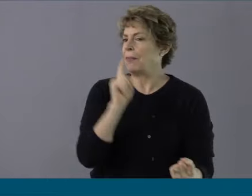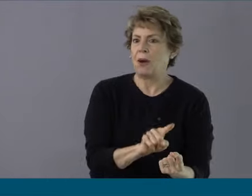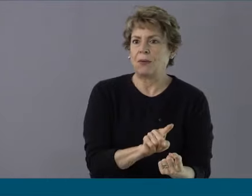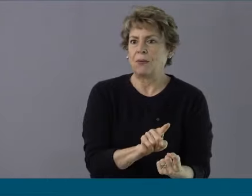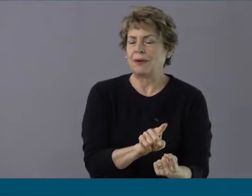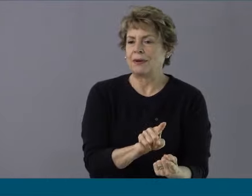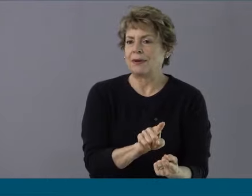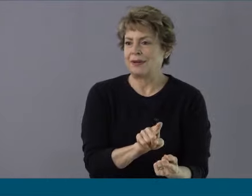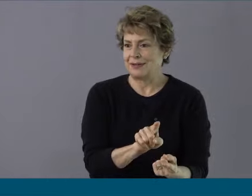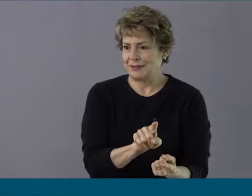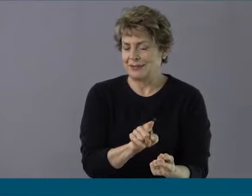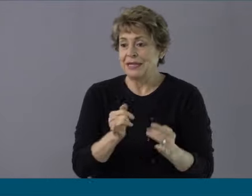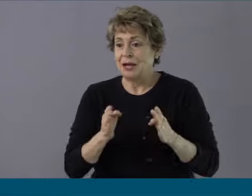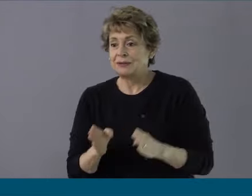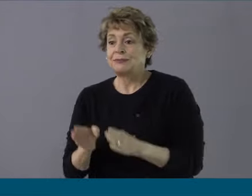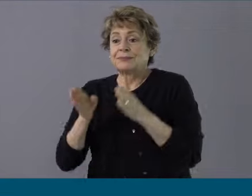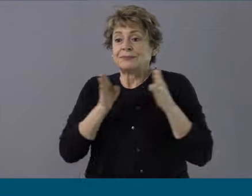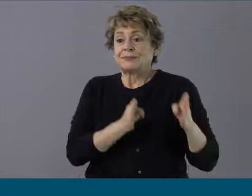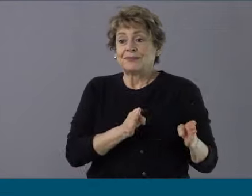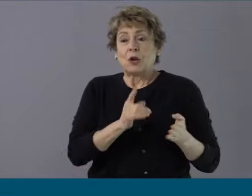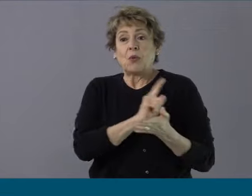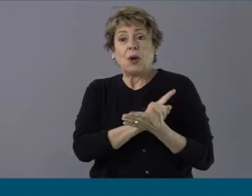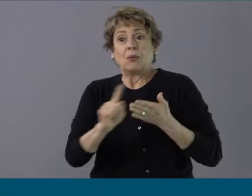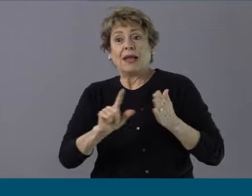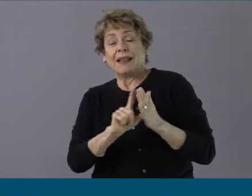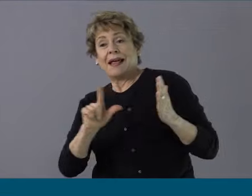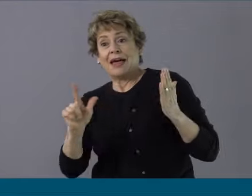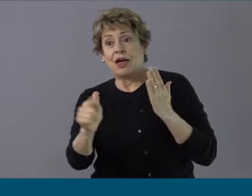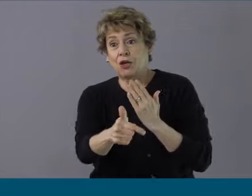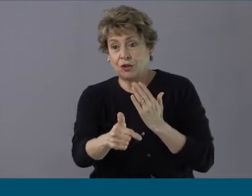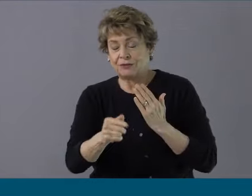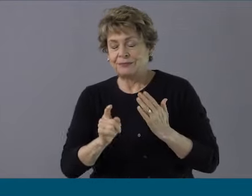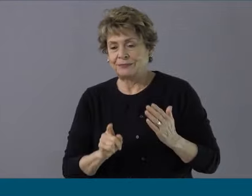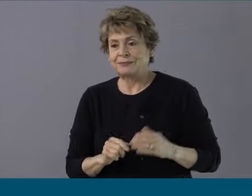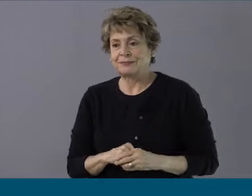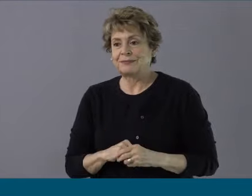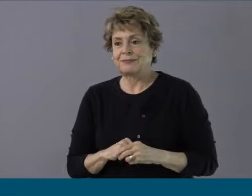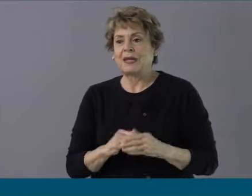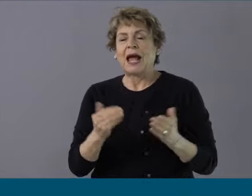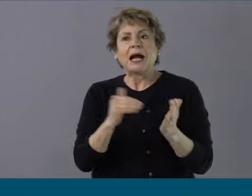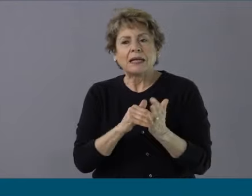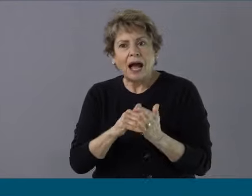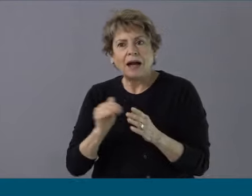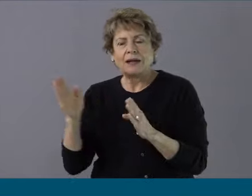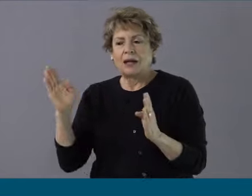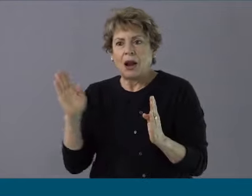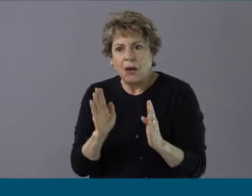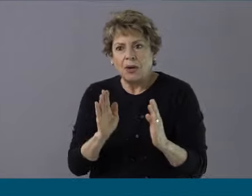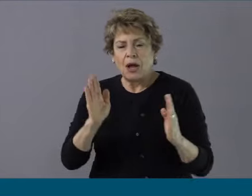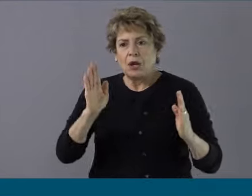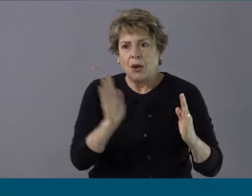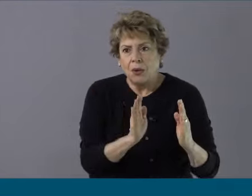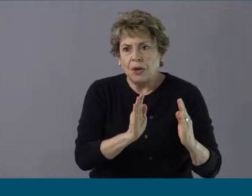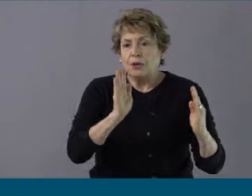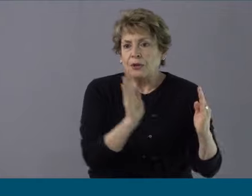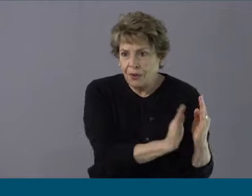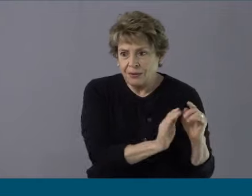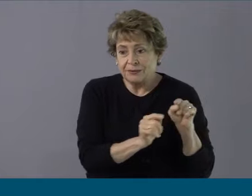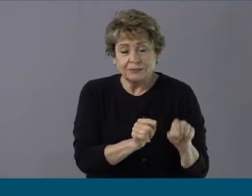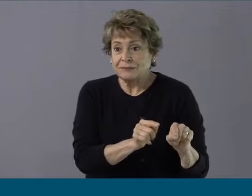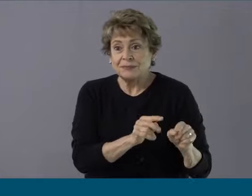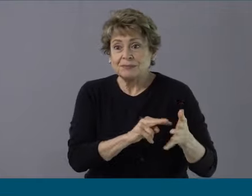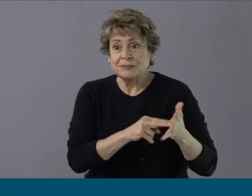next week, moving 12 more basis points. So in total, we've moved 20